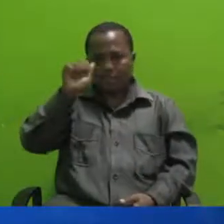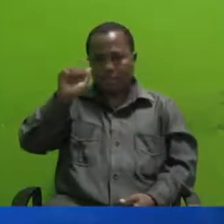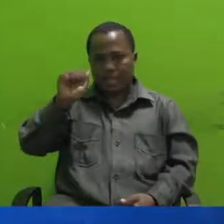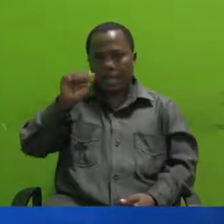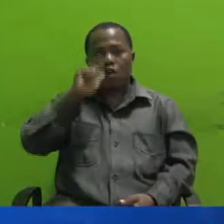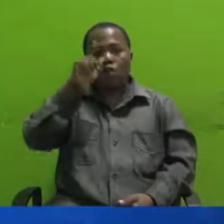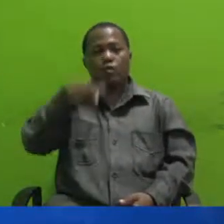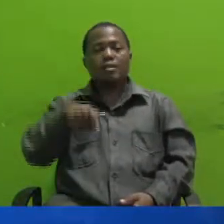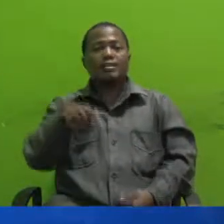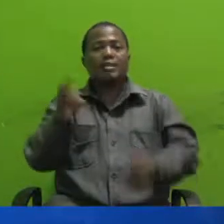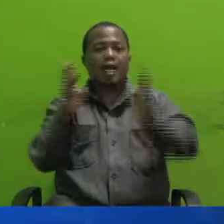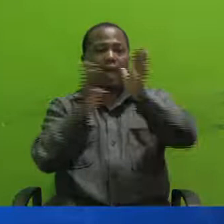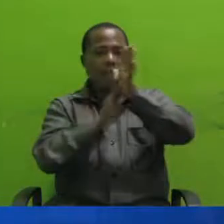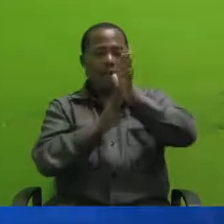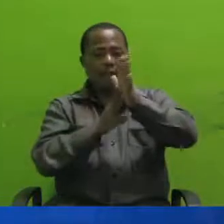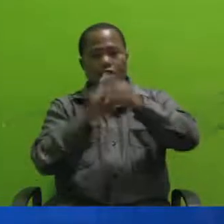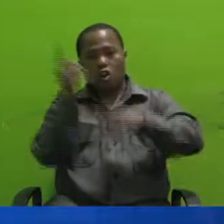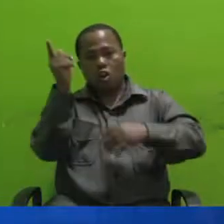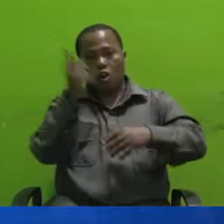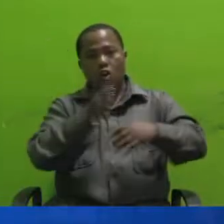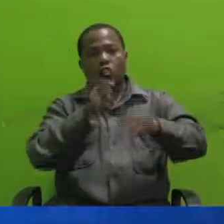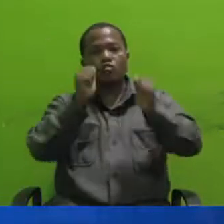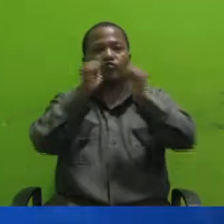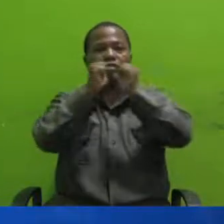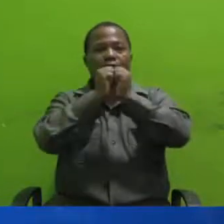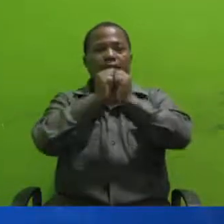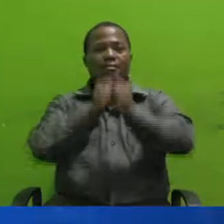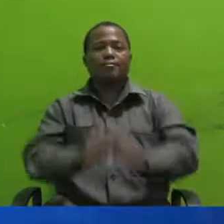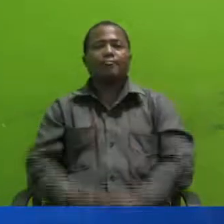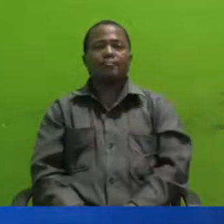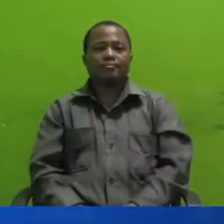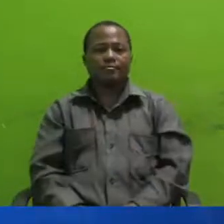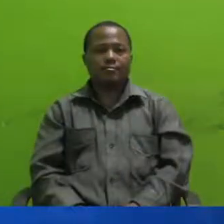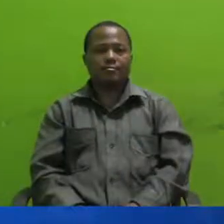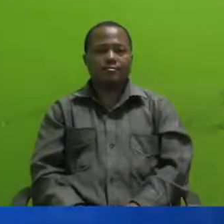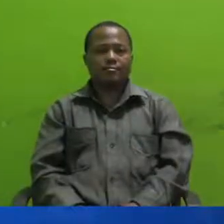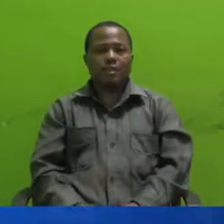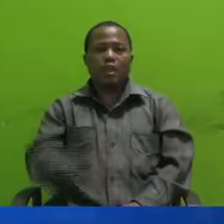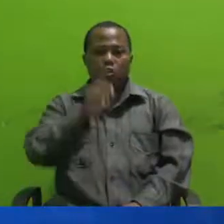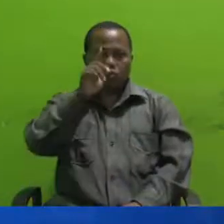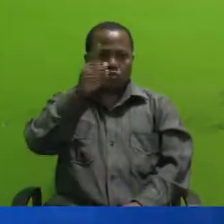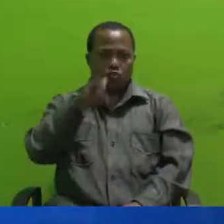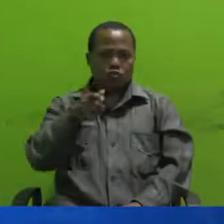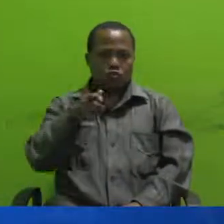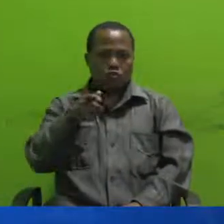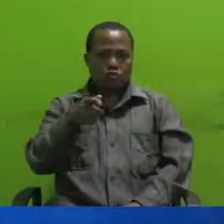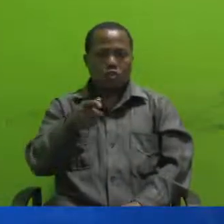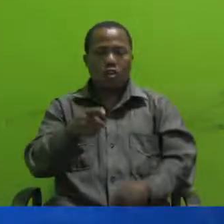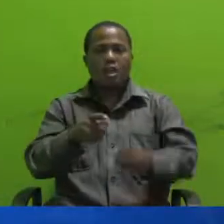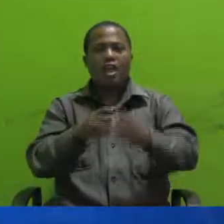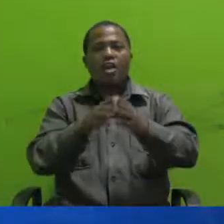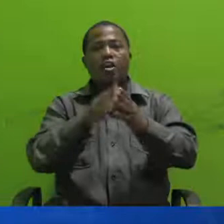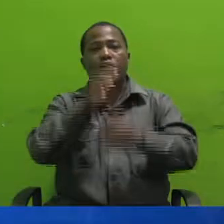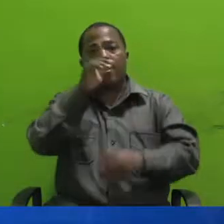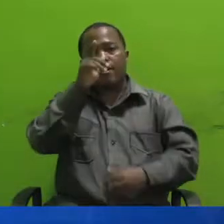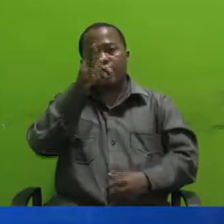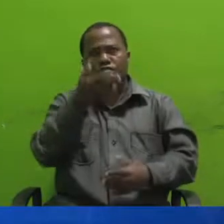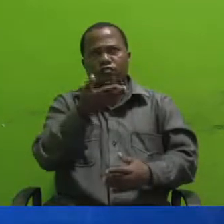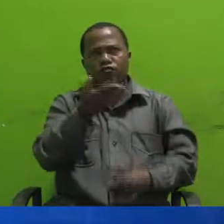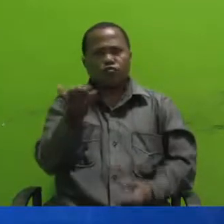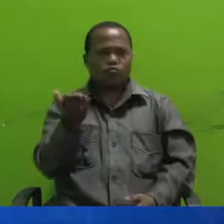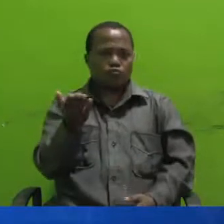is 8 out of 10. So if you